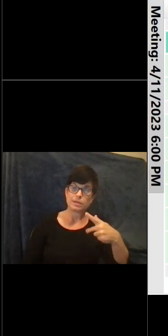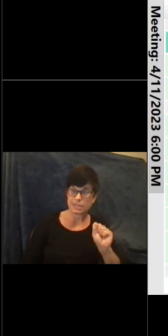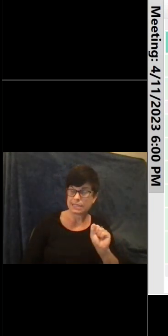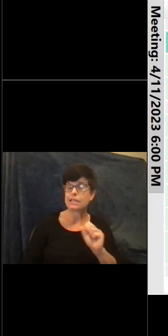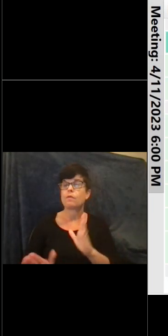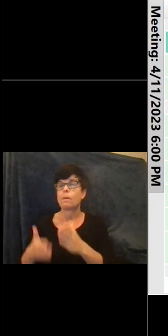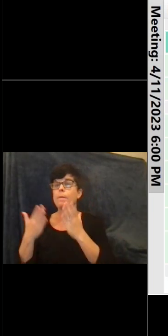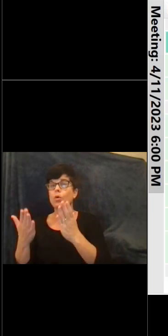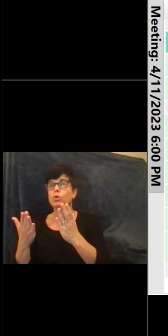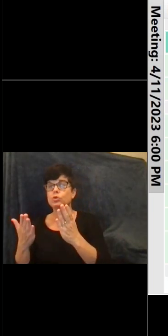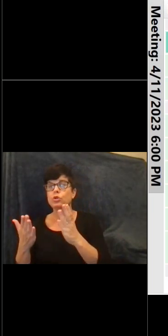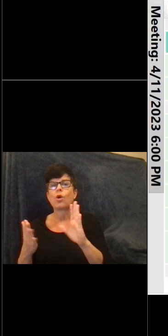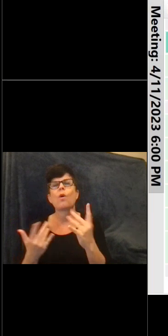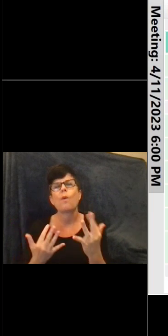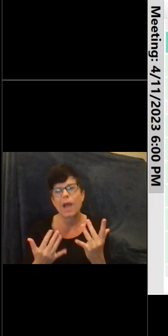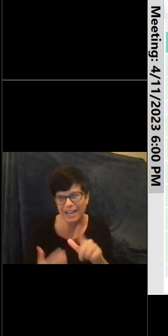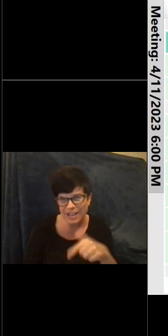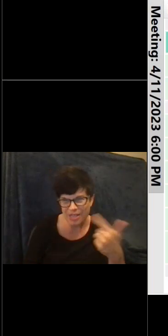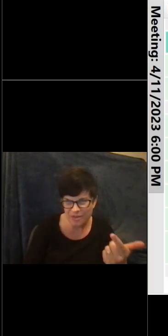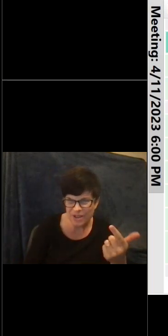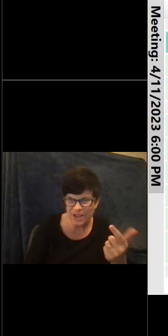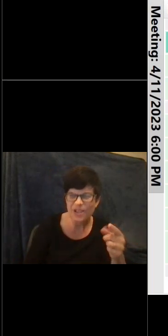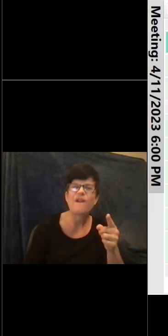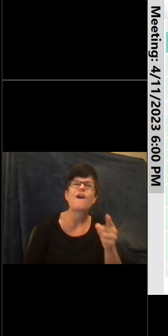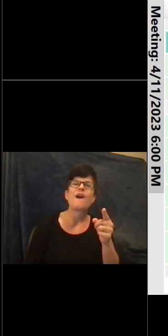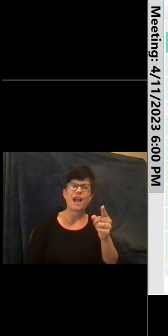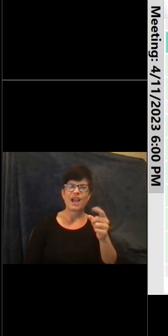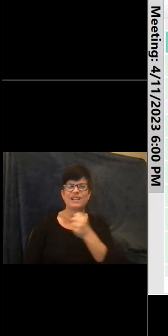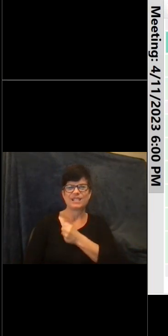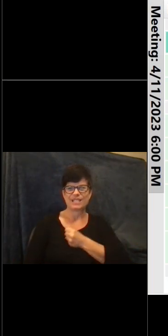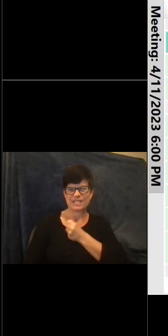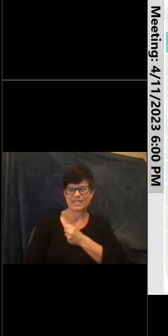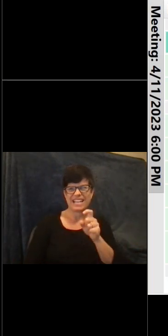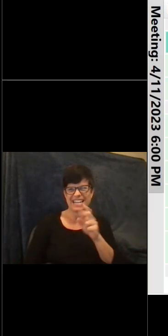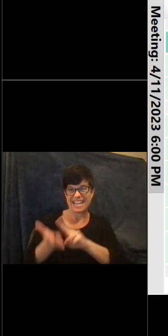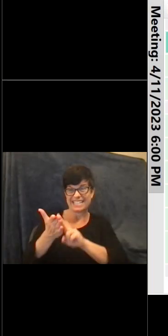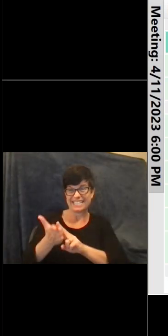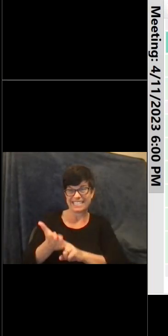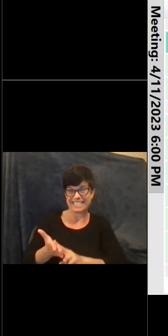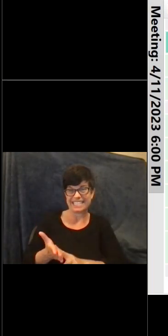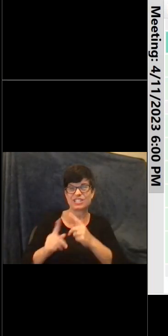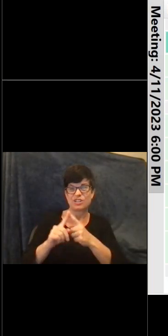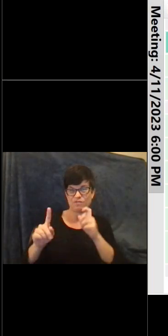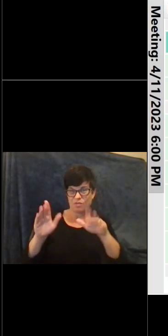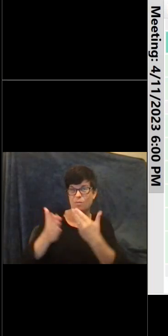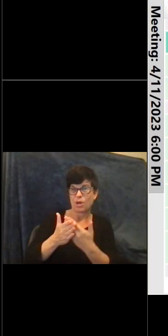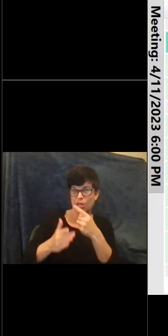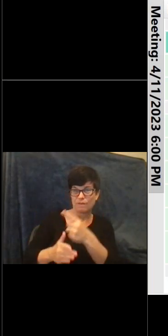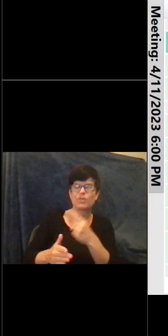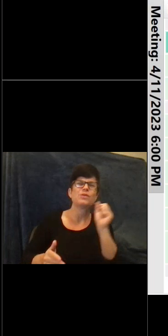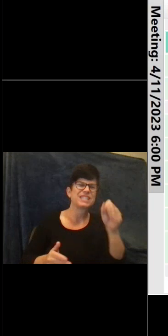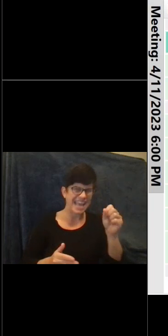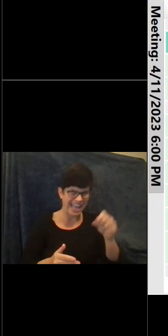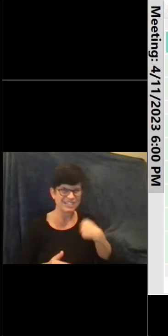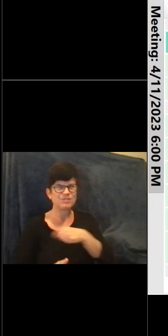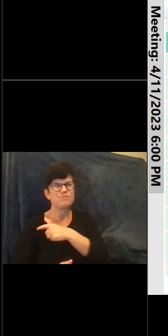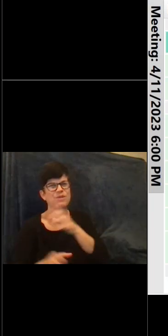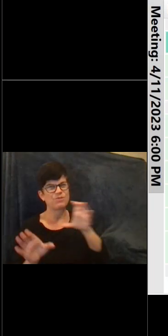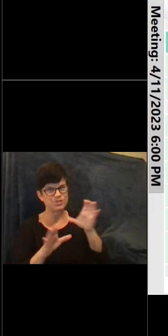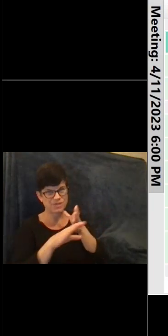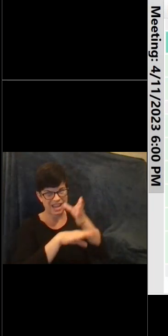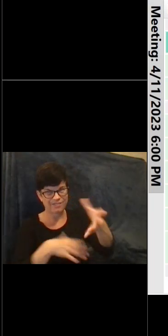Oh, there's another one. All right, go ahead, Ms. Kerfman. Let's just. Sorry, I need signatures from all of you. Yes, so. we can handle you. That afterwards. All